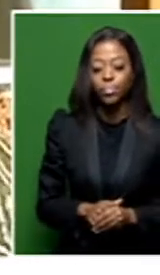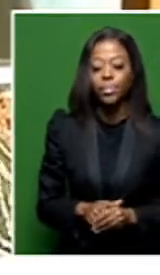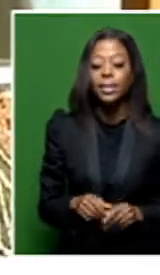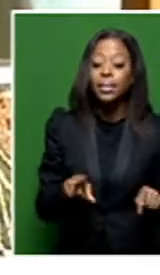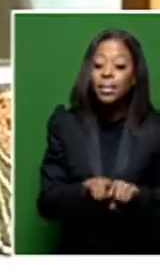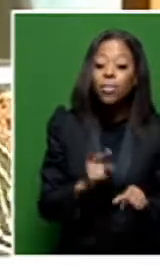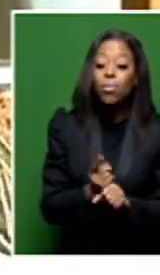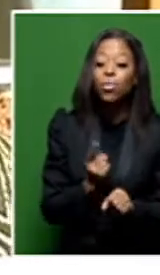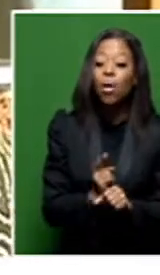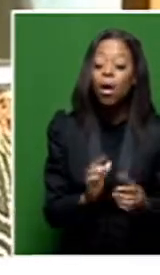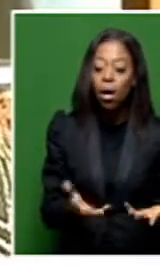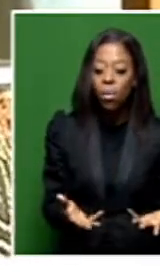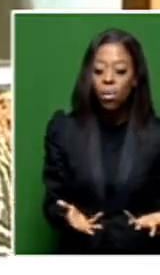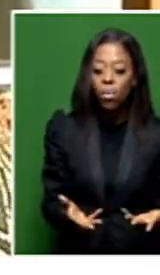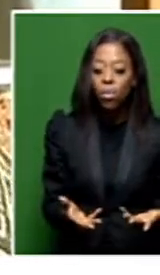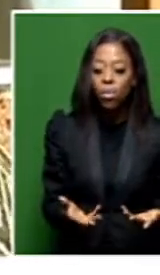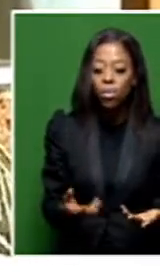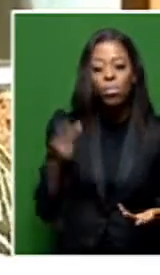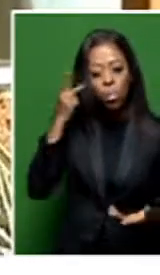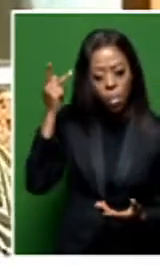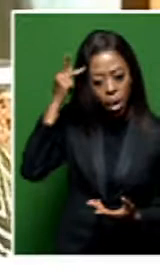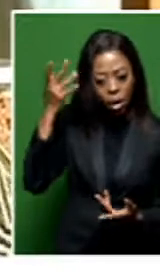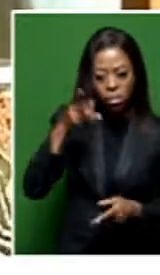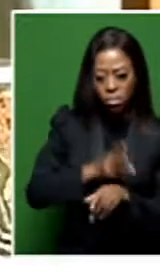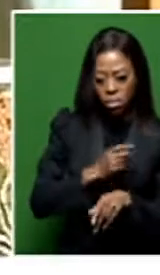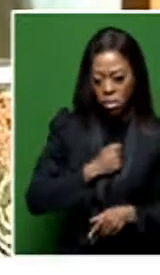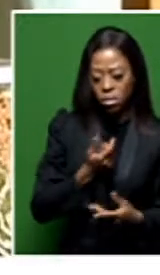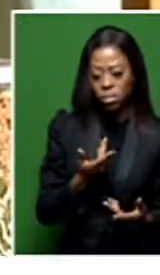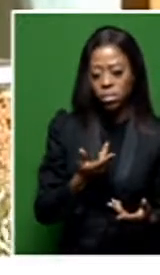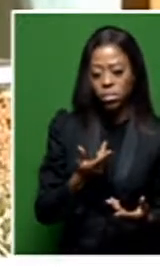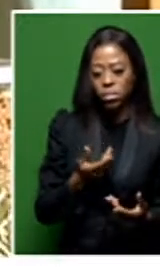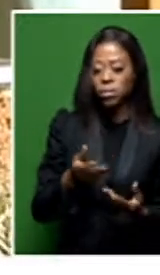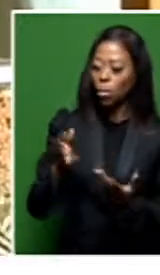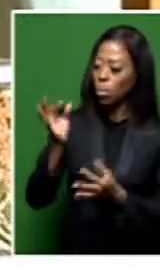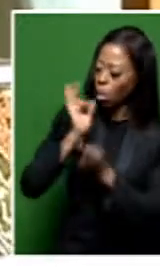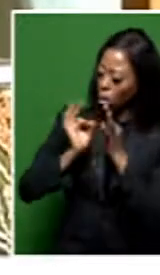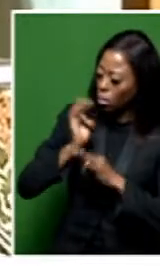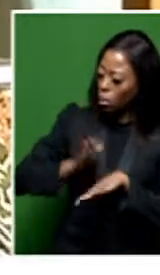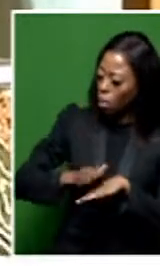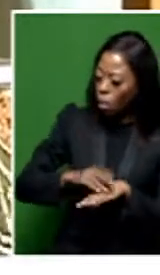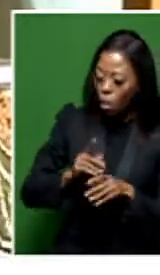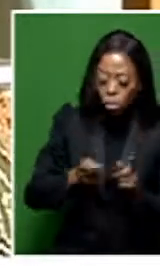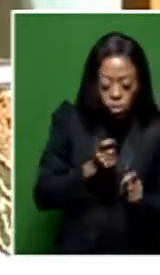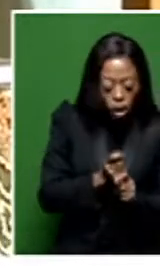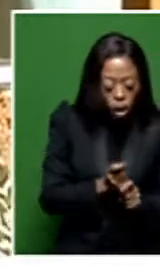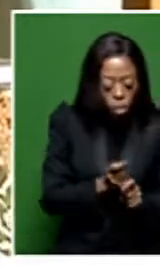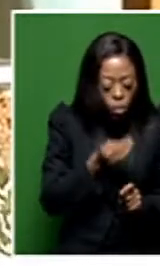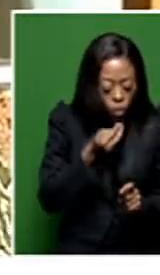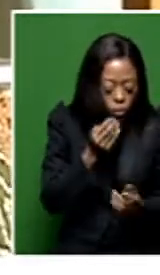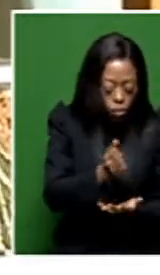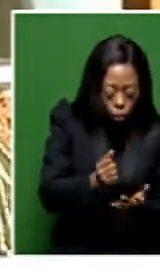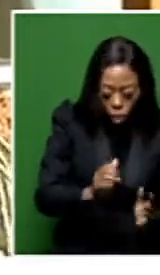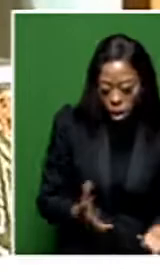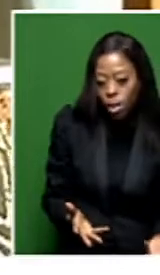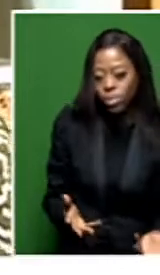but also from from my parents, from my mom. She would pass down some of the recipes, so I grew up eating all that. So all